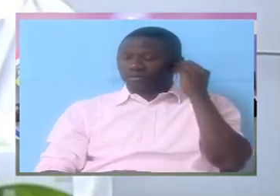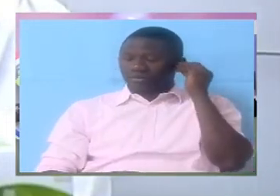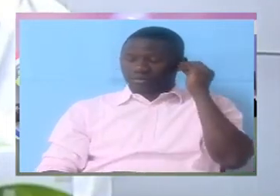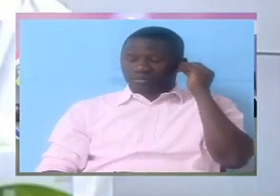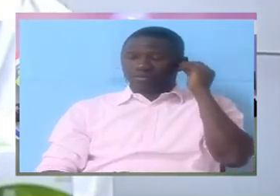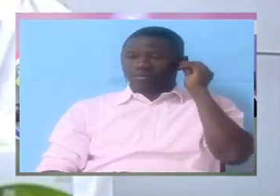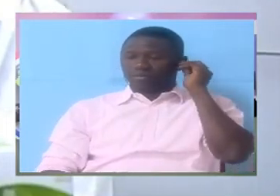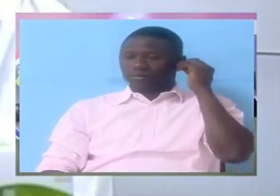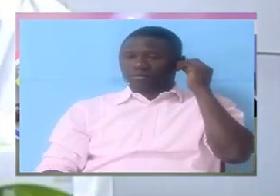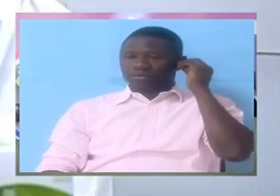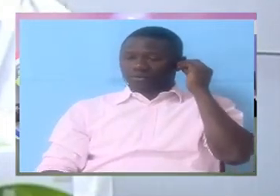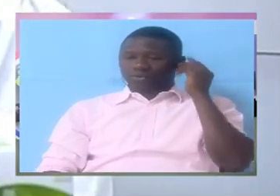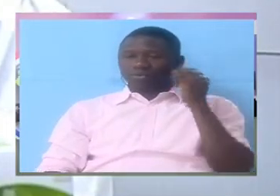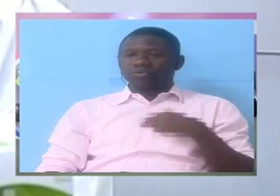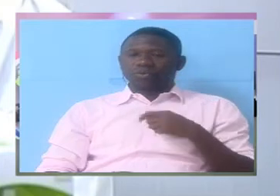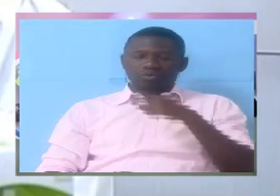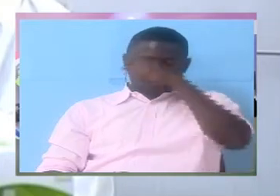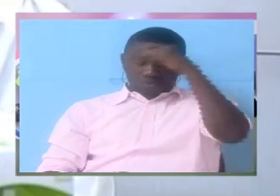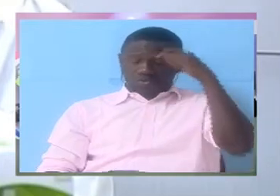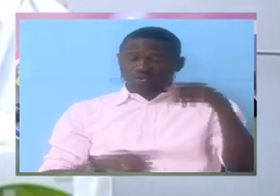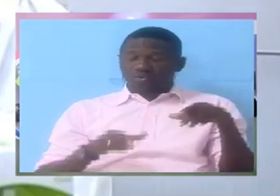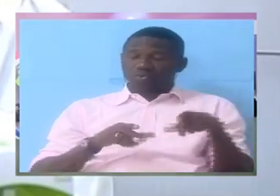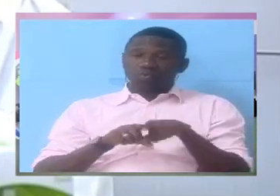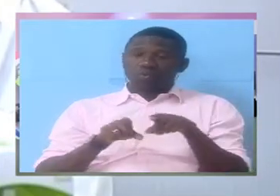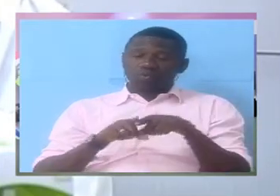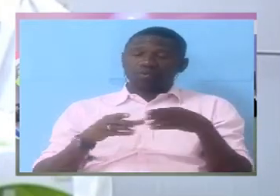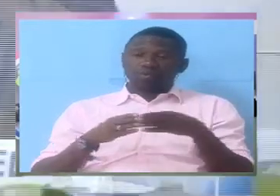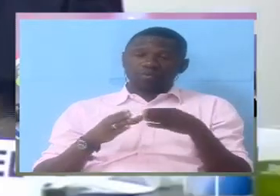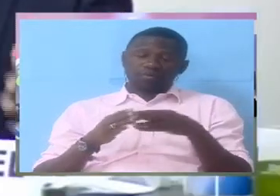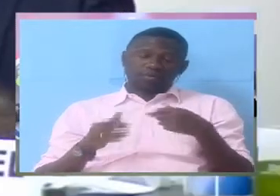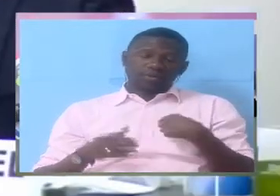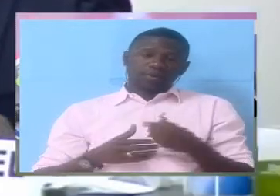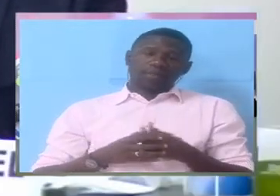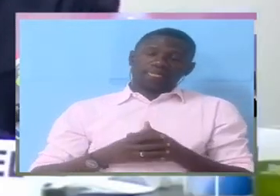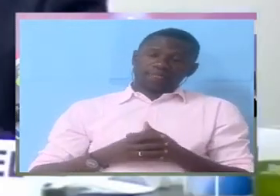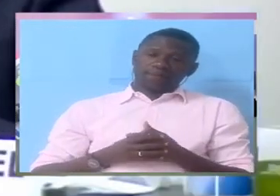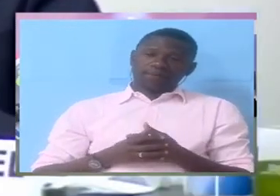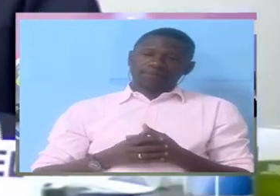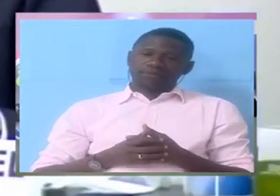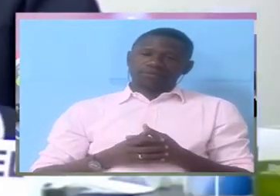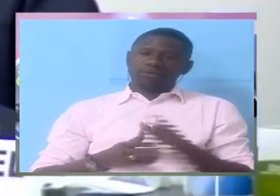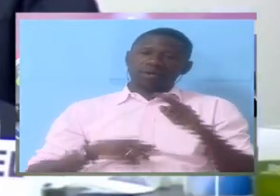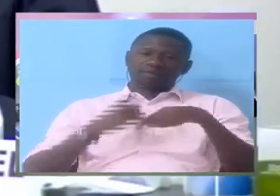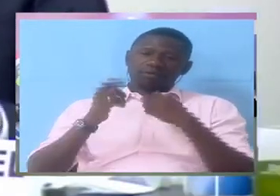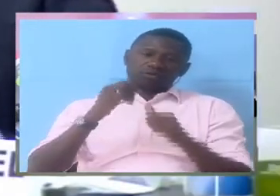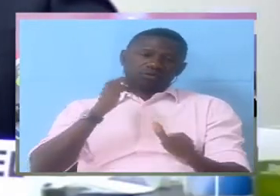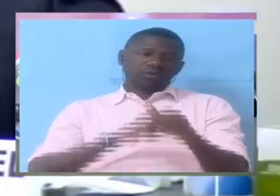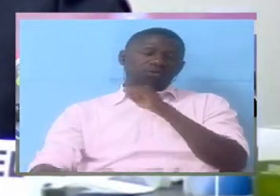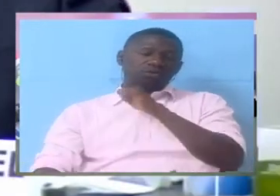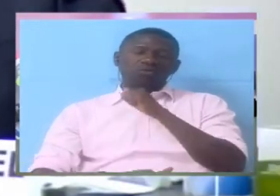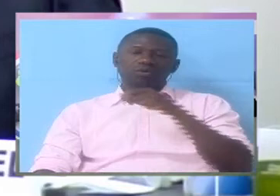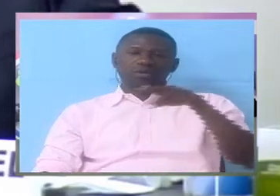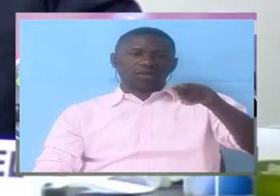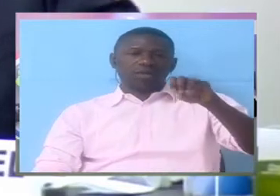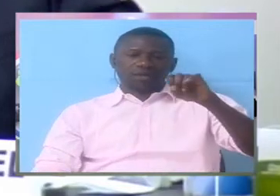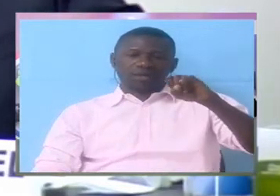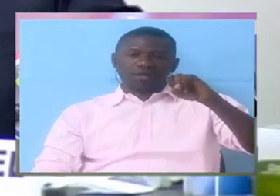me. Anintelebe do kolanu. Yeah. It's good. So you returned to the NIA headquarters.